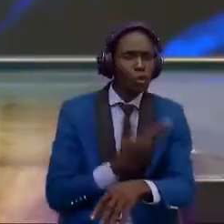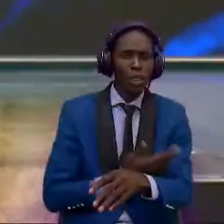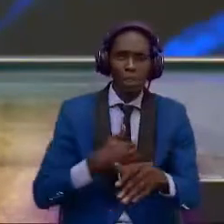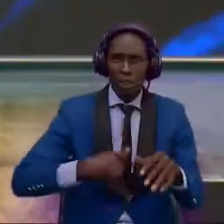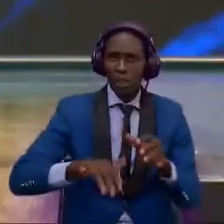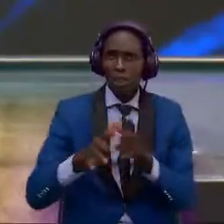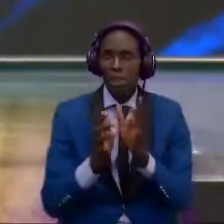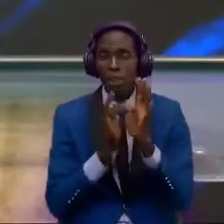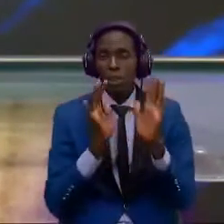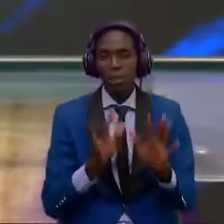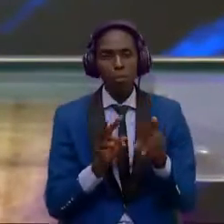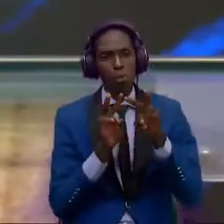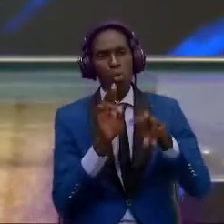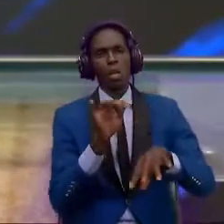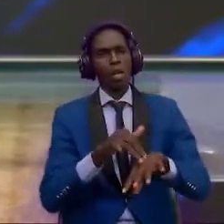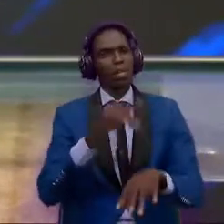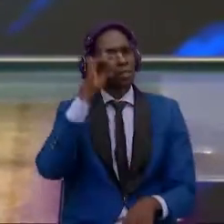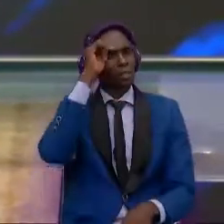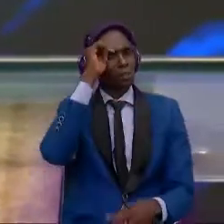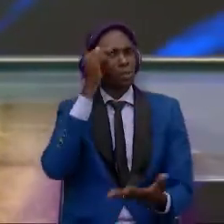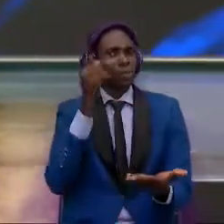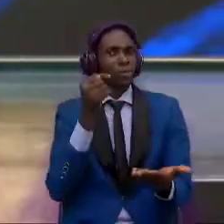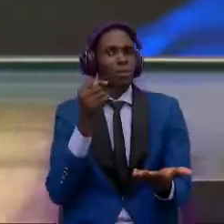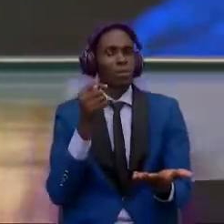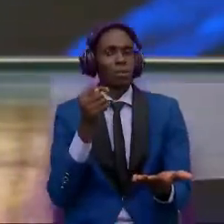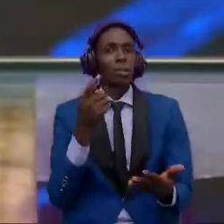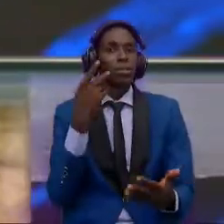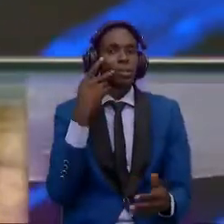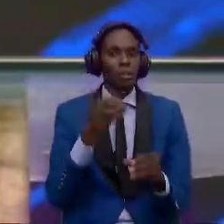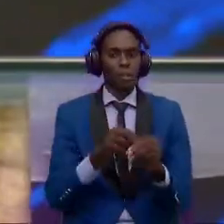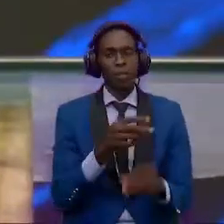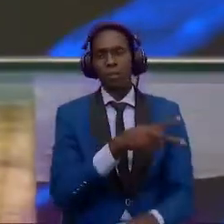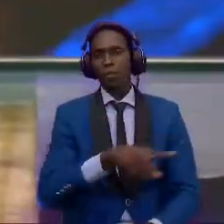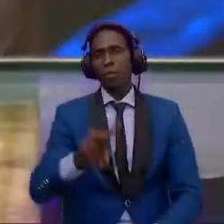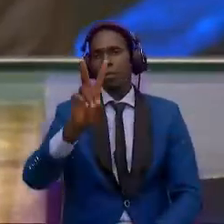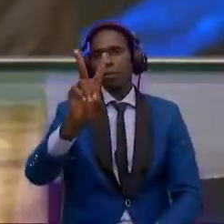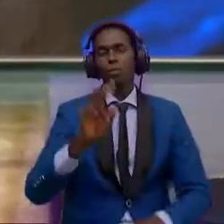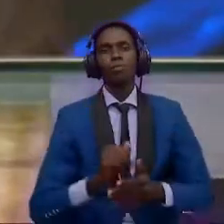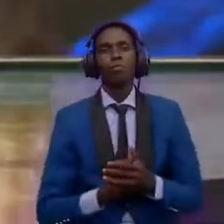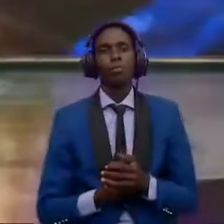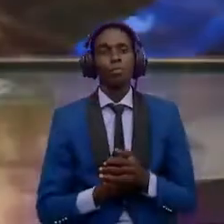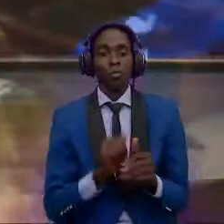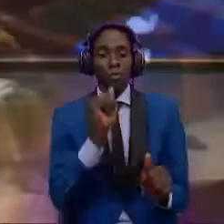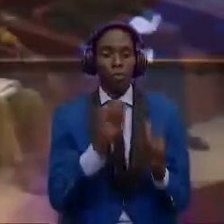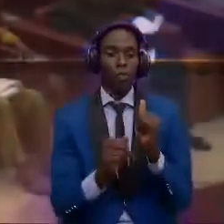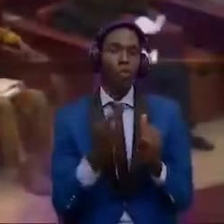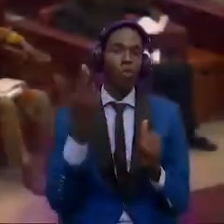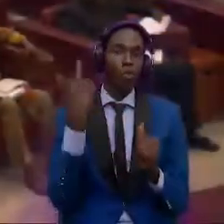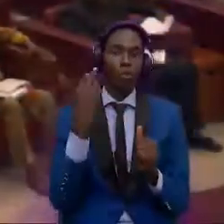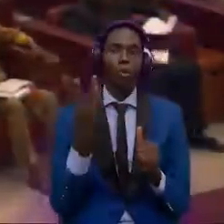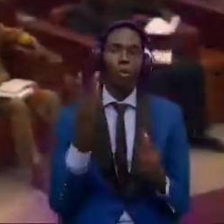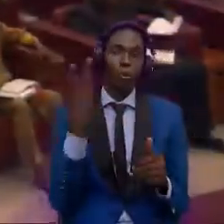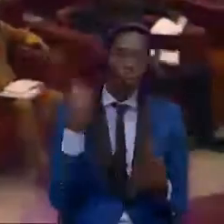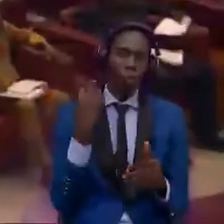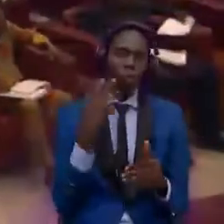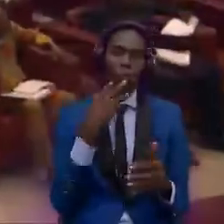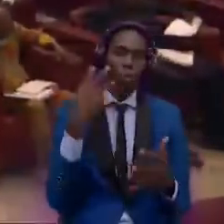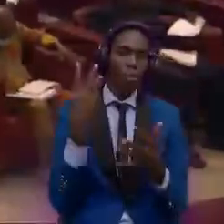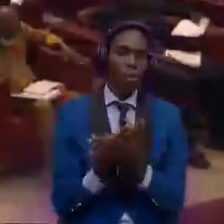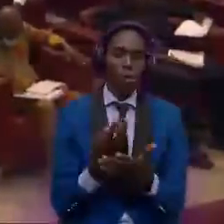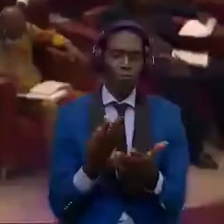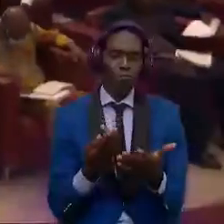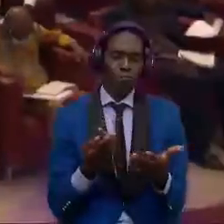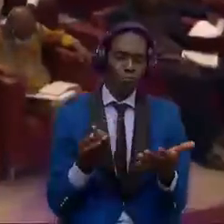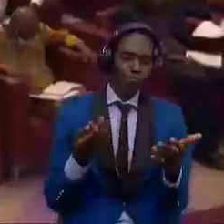yet he became born again. Look at verse 2. In verse 2 it says, which was well reported by the